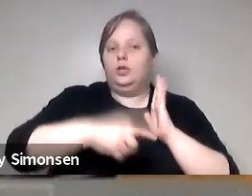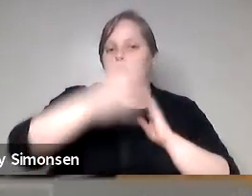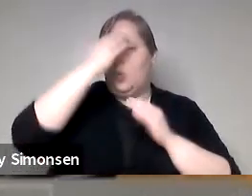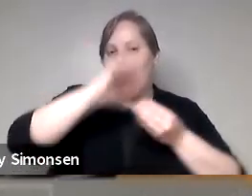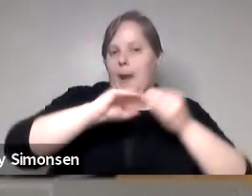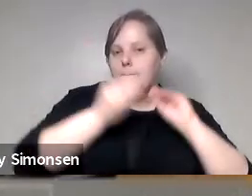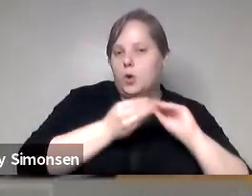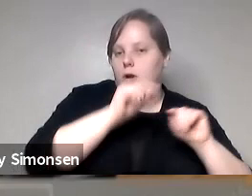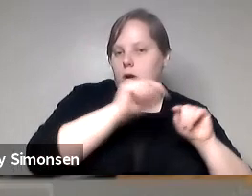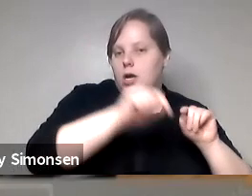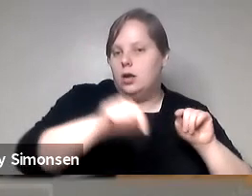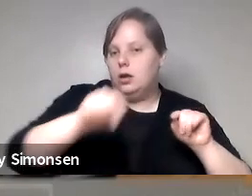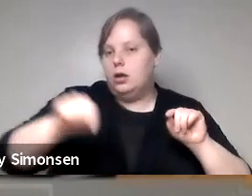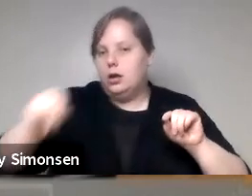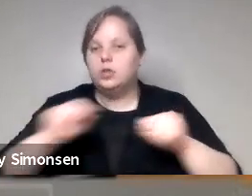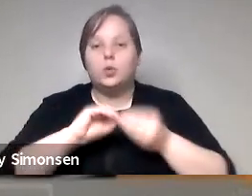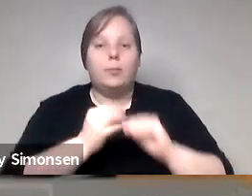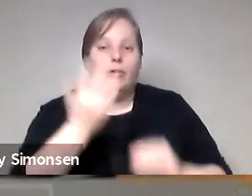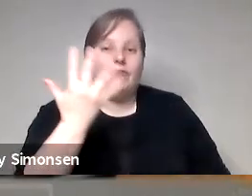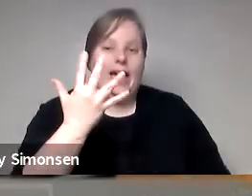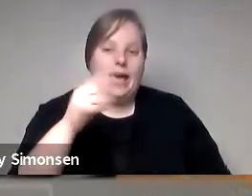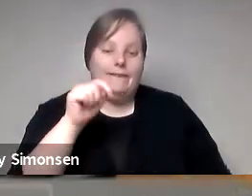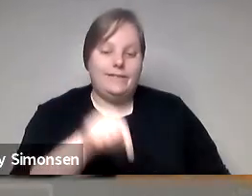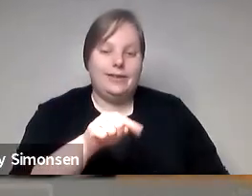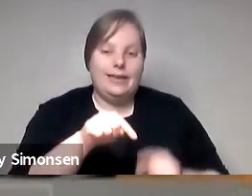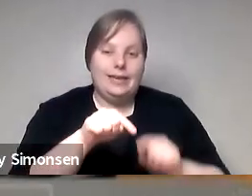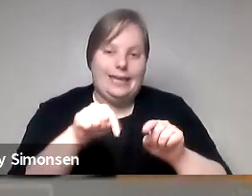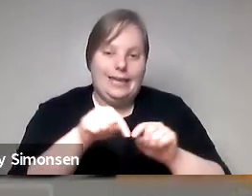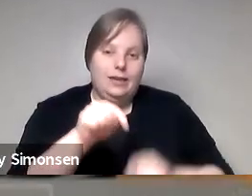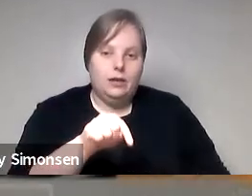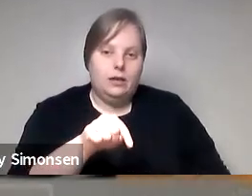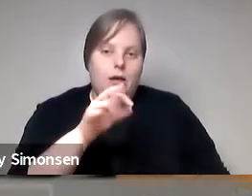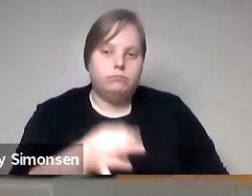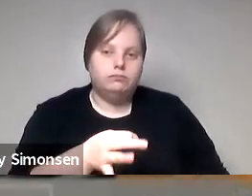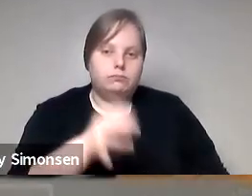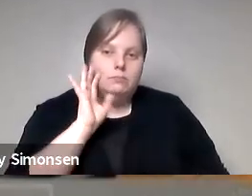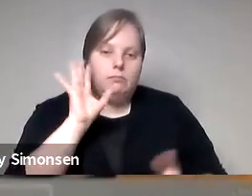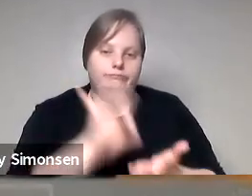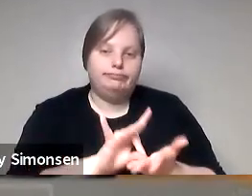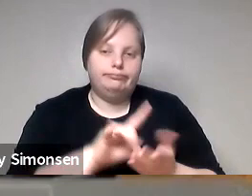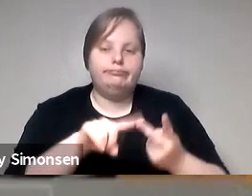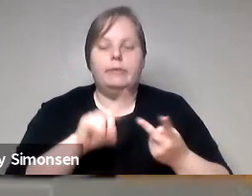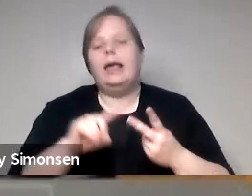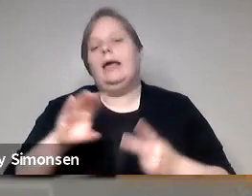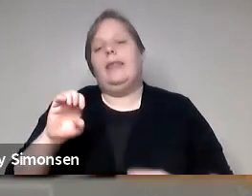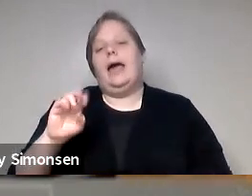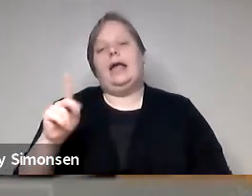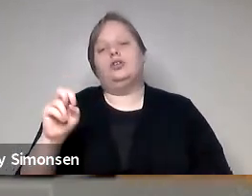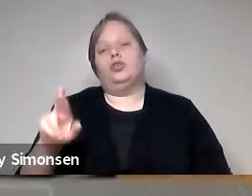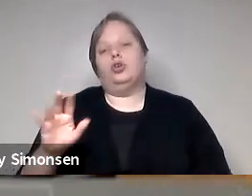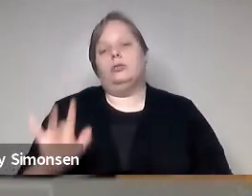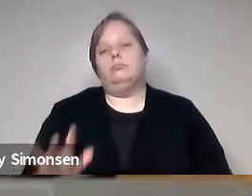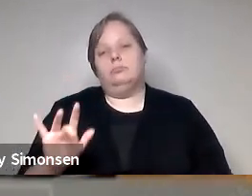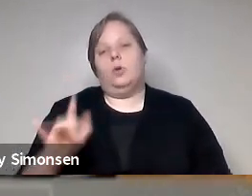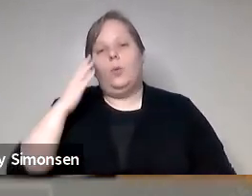a dot on the number 5 key. And then they also have a dot on the enter key, just to make sure they're not hitting